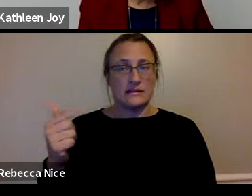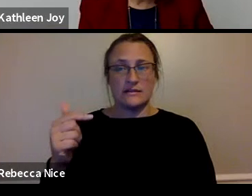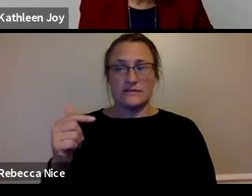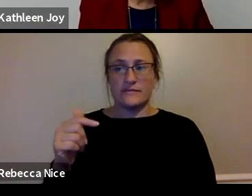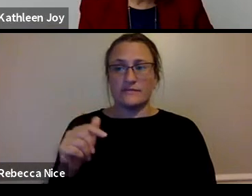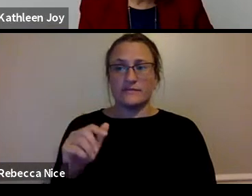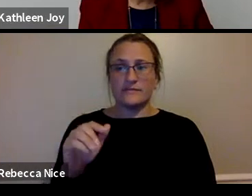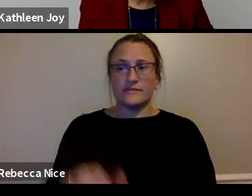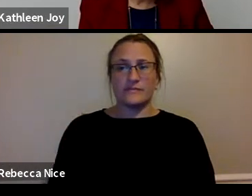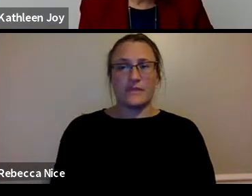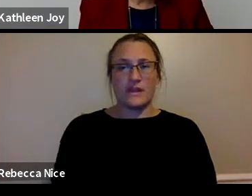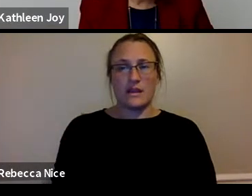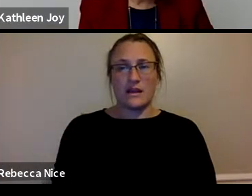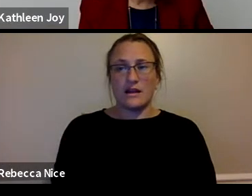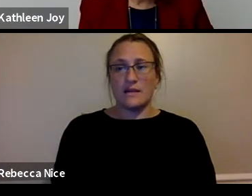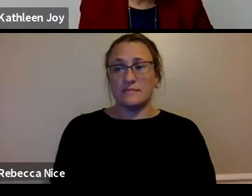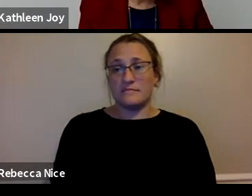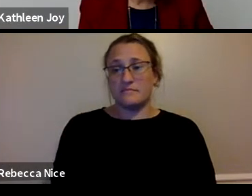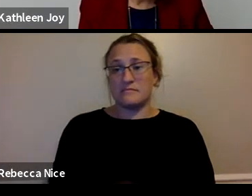Matthew Norton.